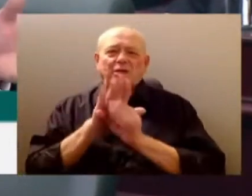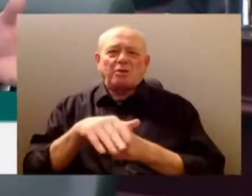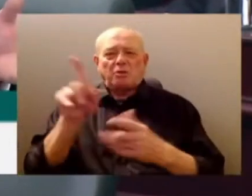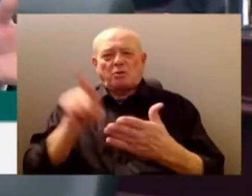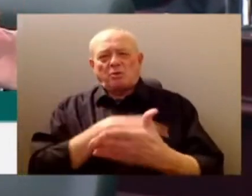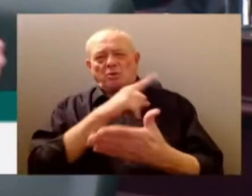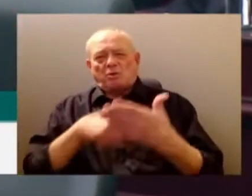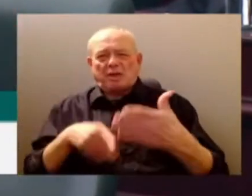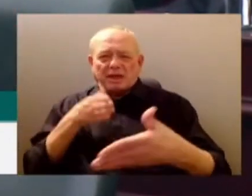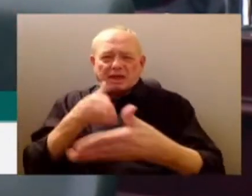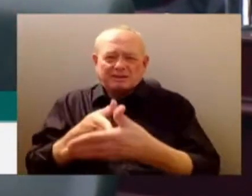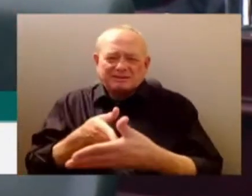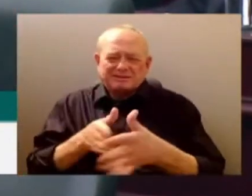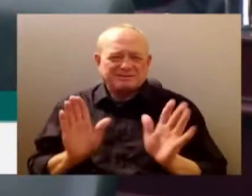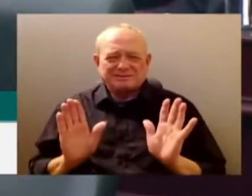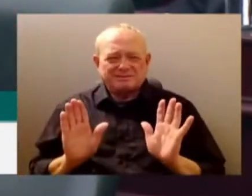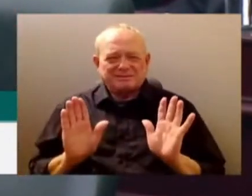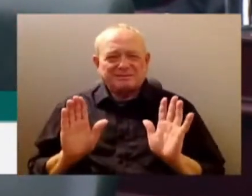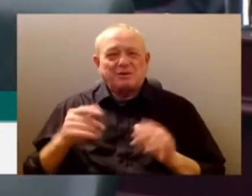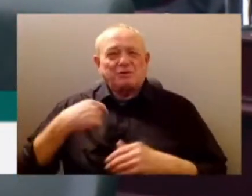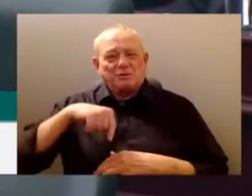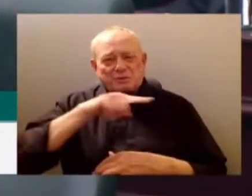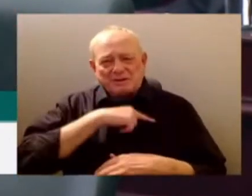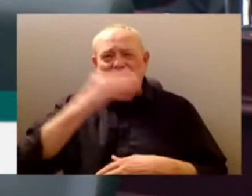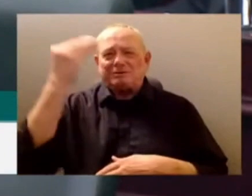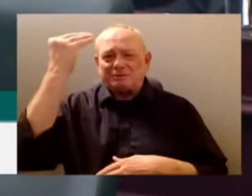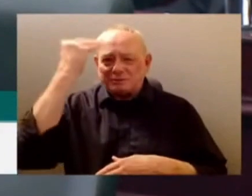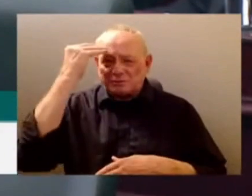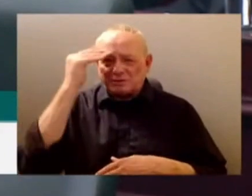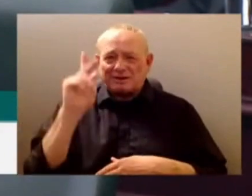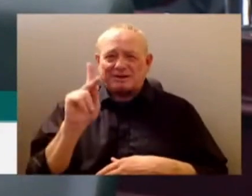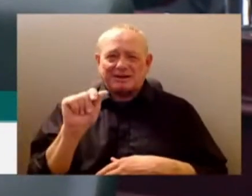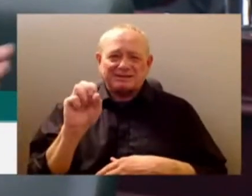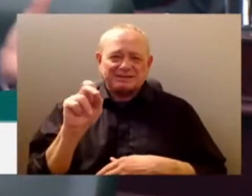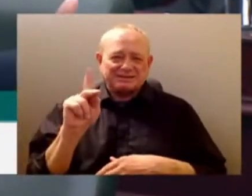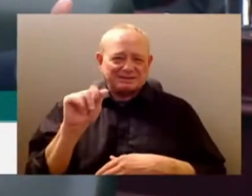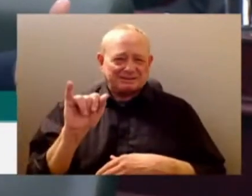that Kananaskis is a great place to recreate, but it also has a multi-use, and that's part of the